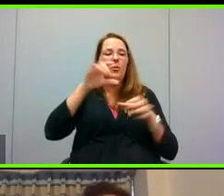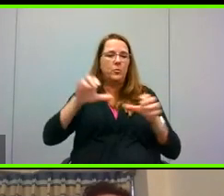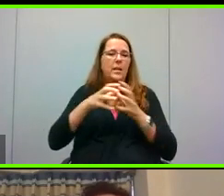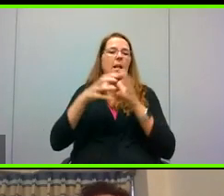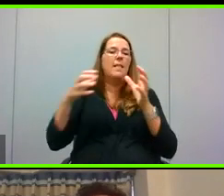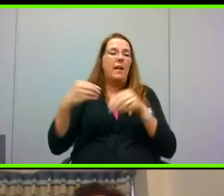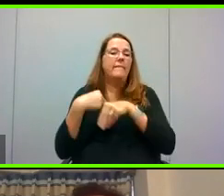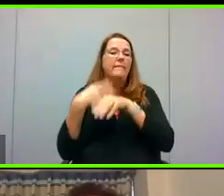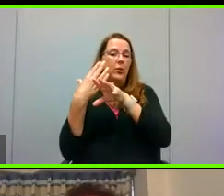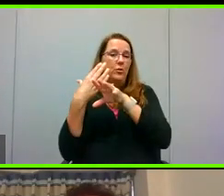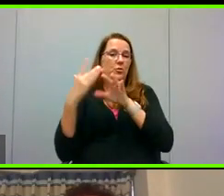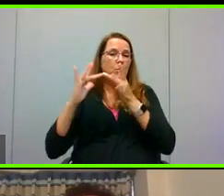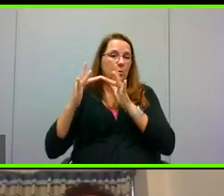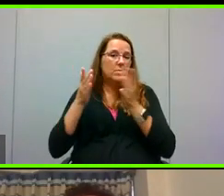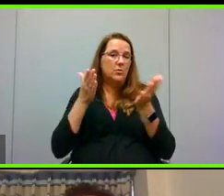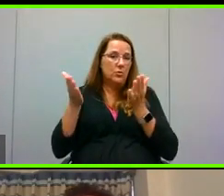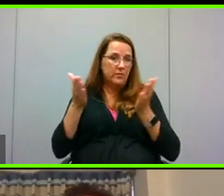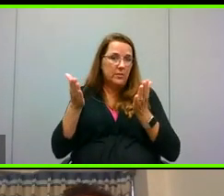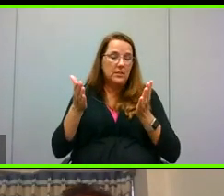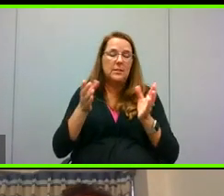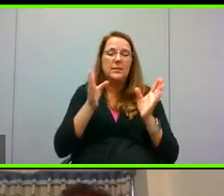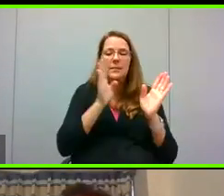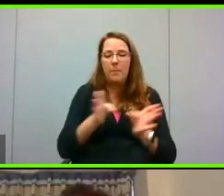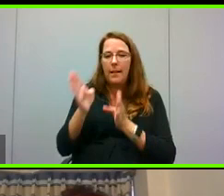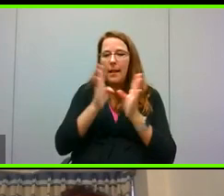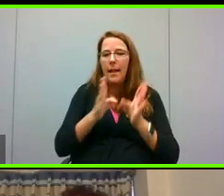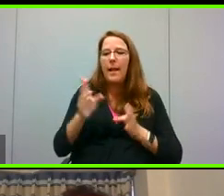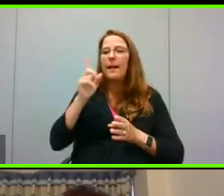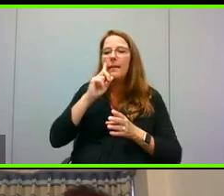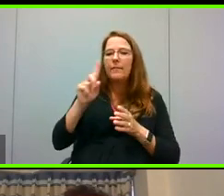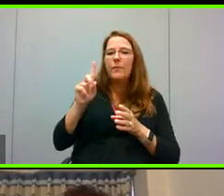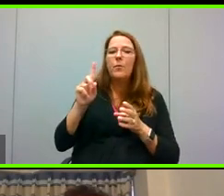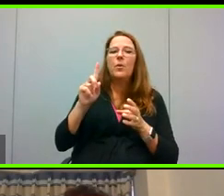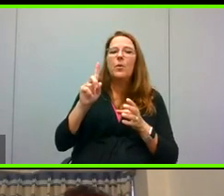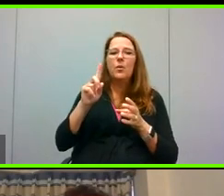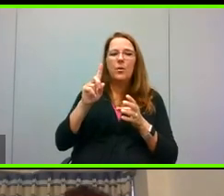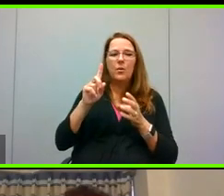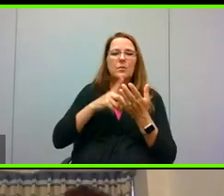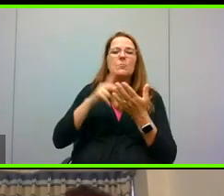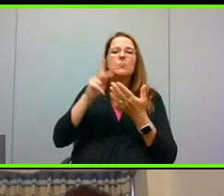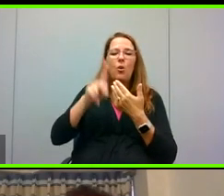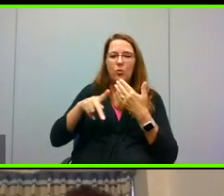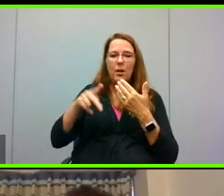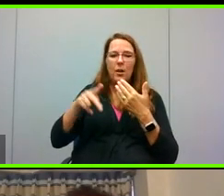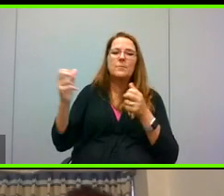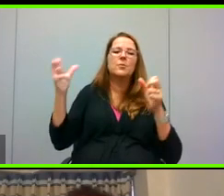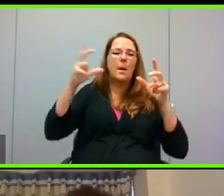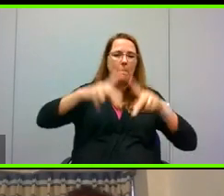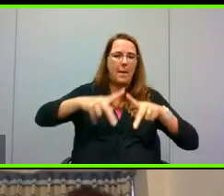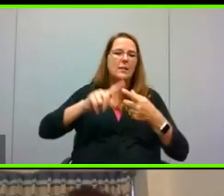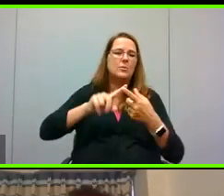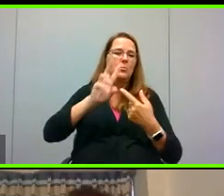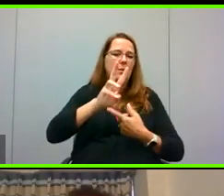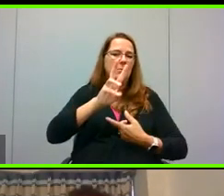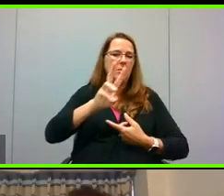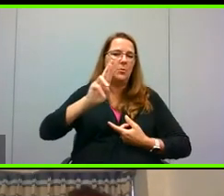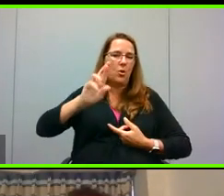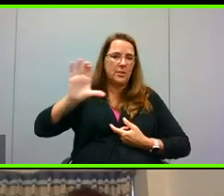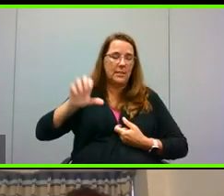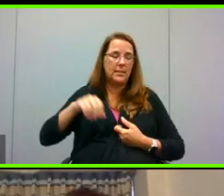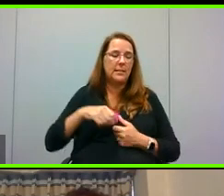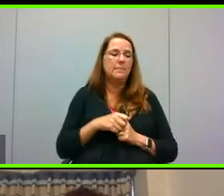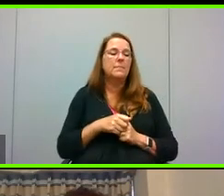services and planning for work hardening programs when we return to WWRC. We also did not furlough